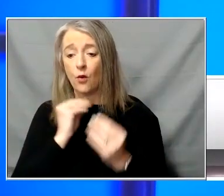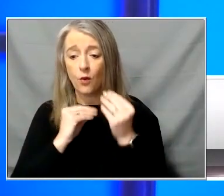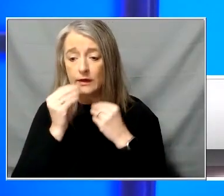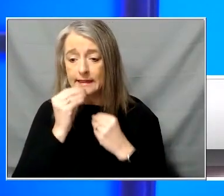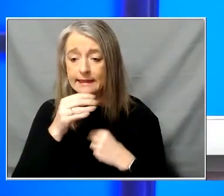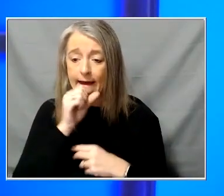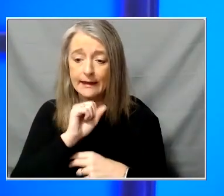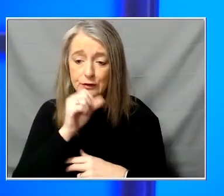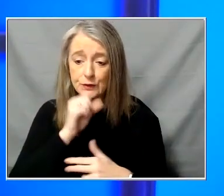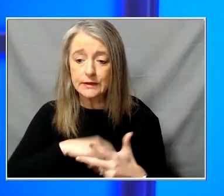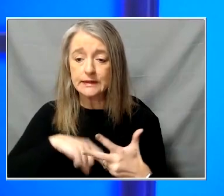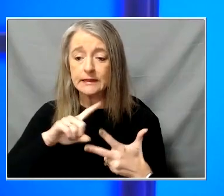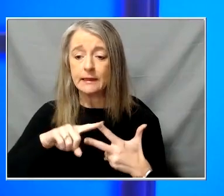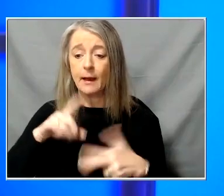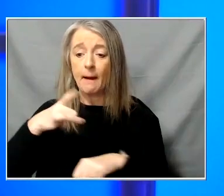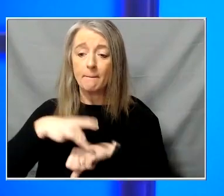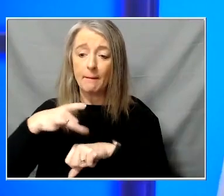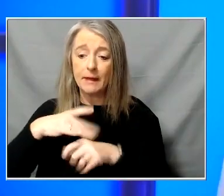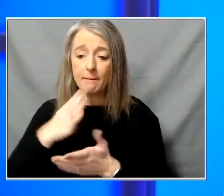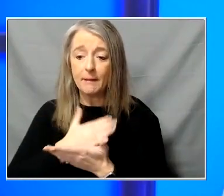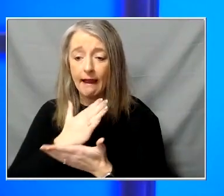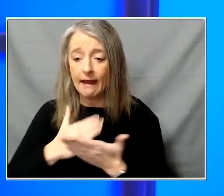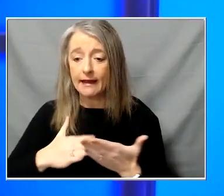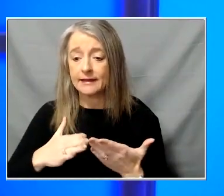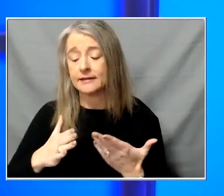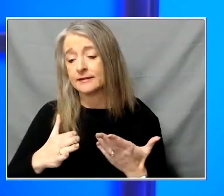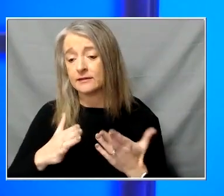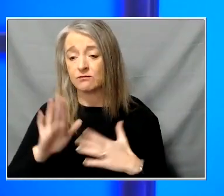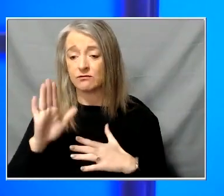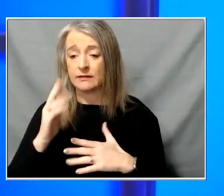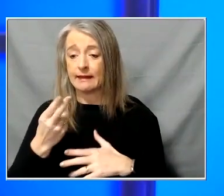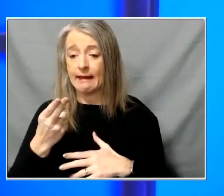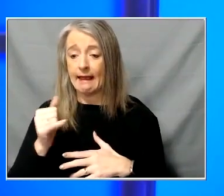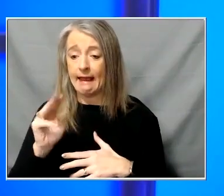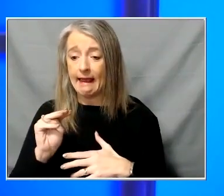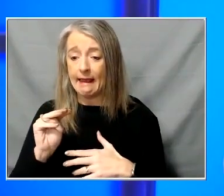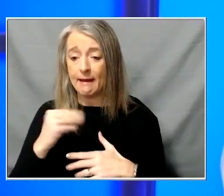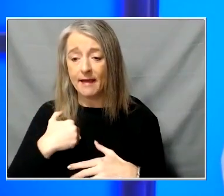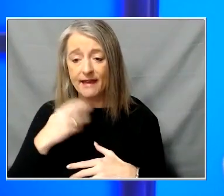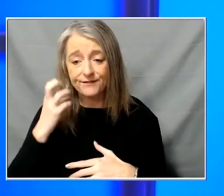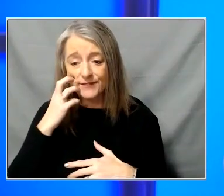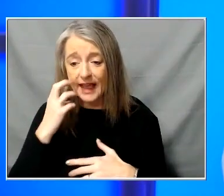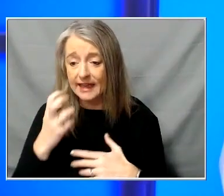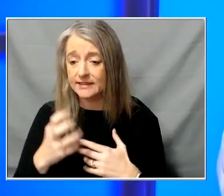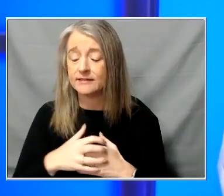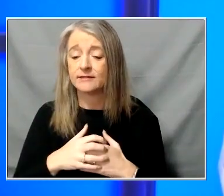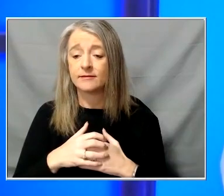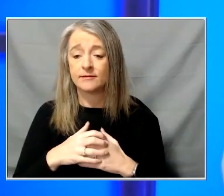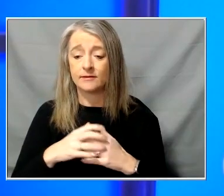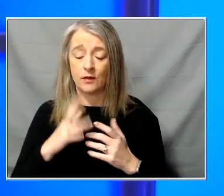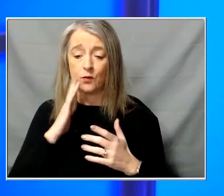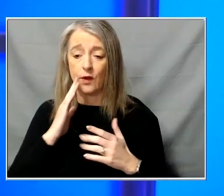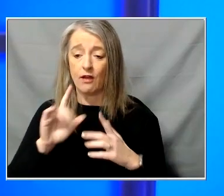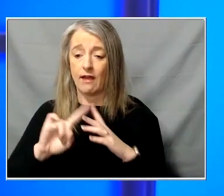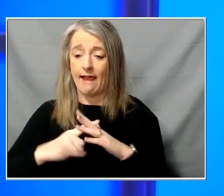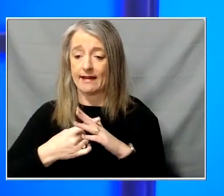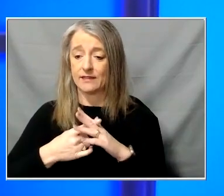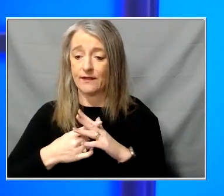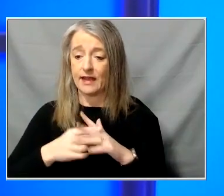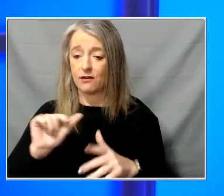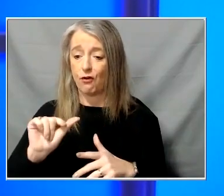or pumpkin pie. Your ham has fat in it, and that will activate your gallbladder, which is